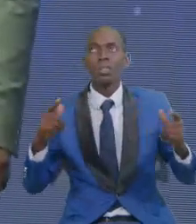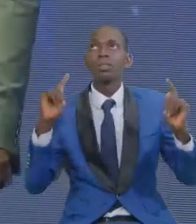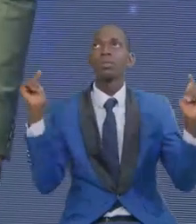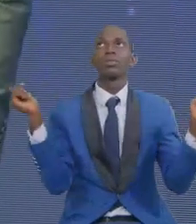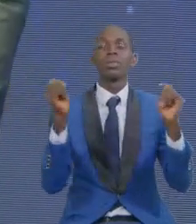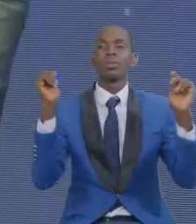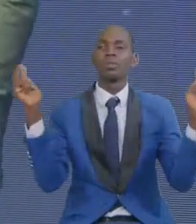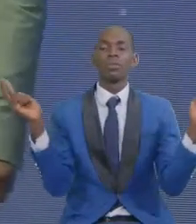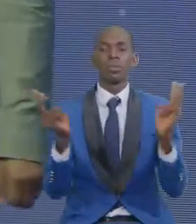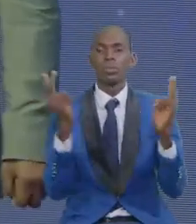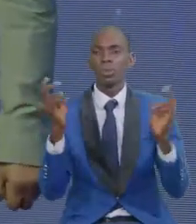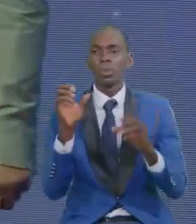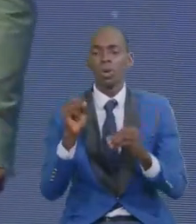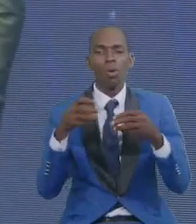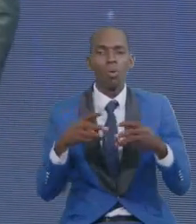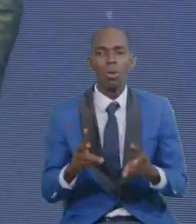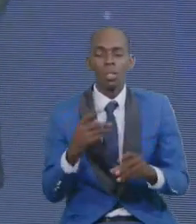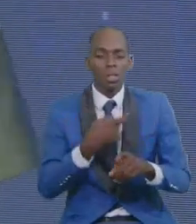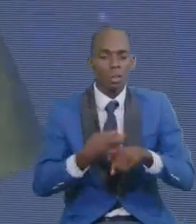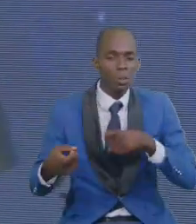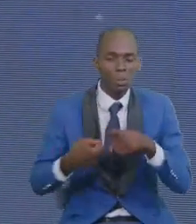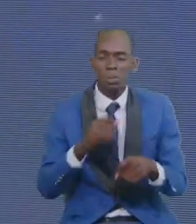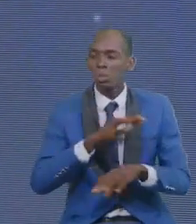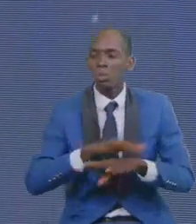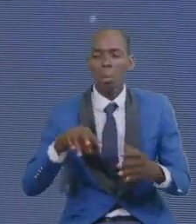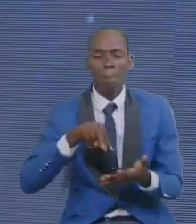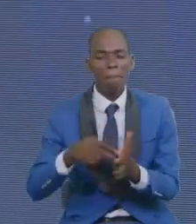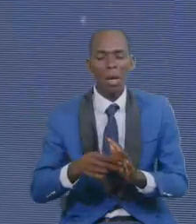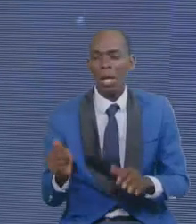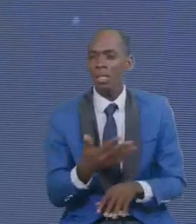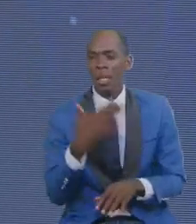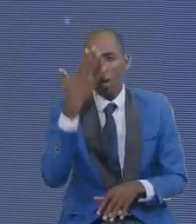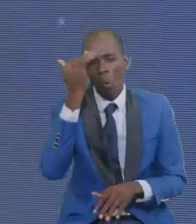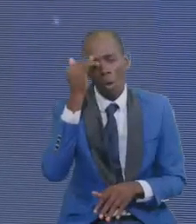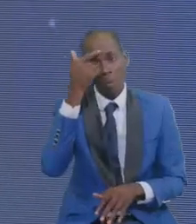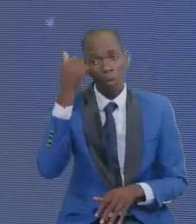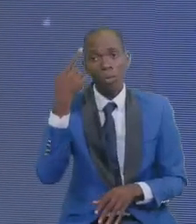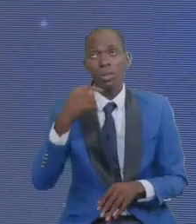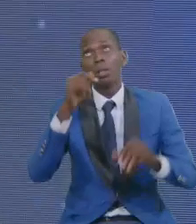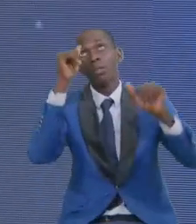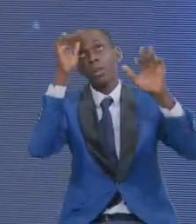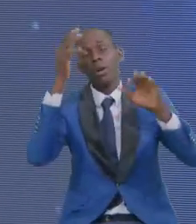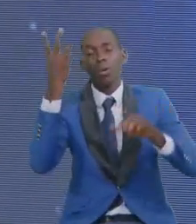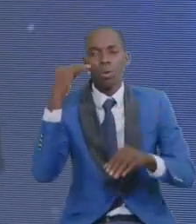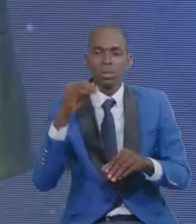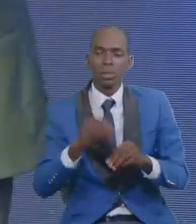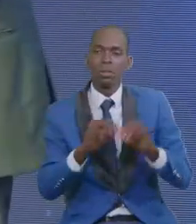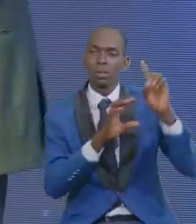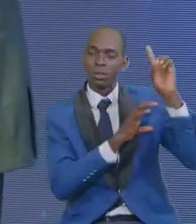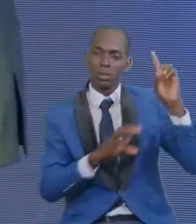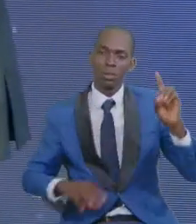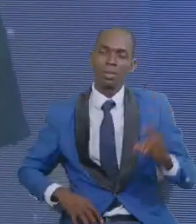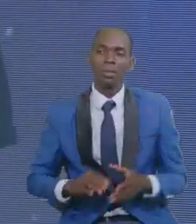way. The persecution did not mean anything to him. Why? The Father was in him.